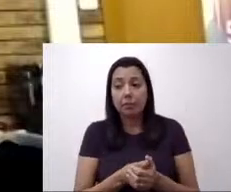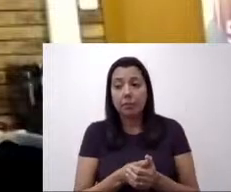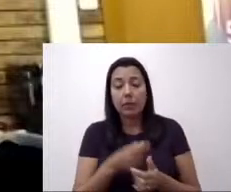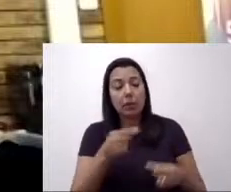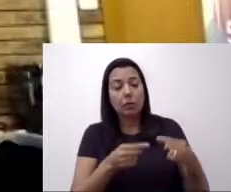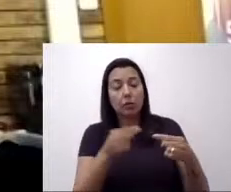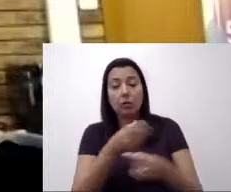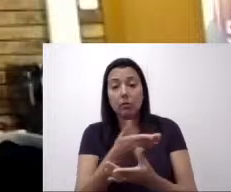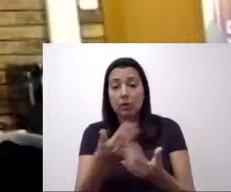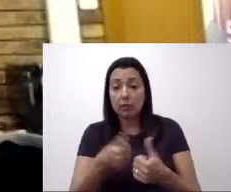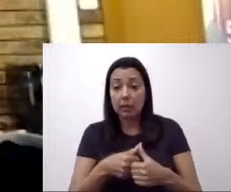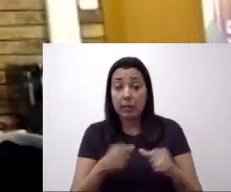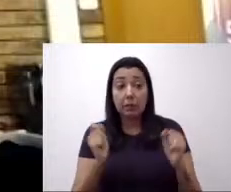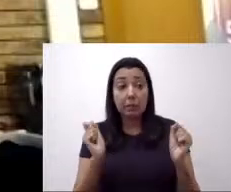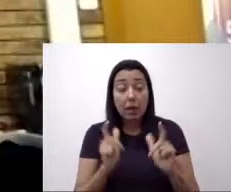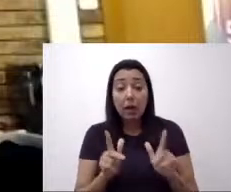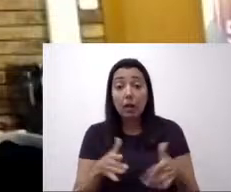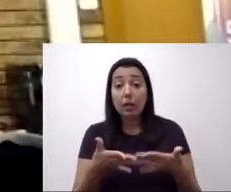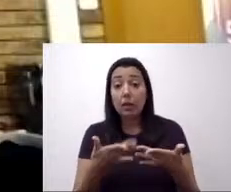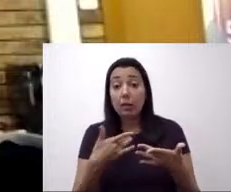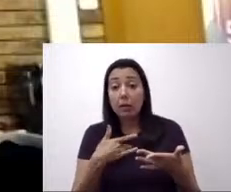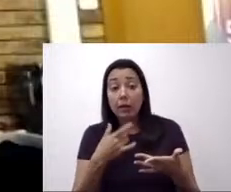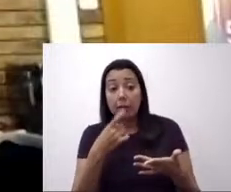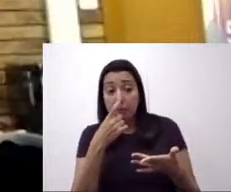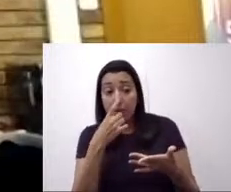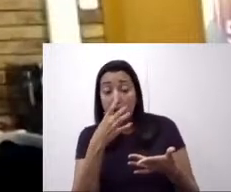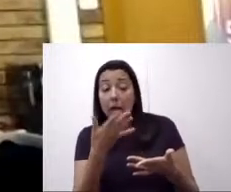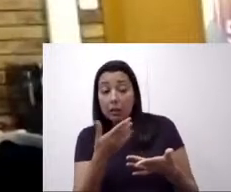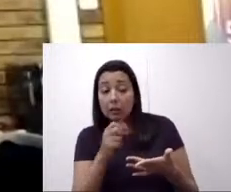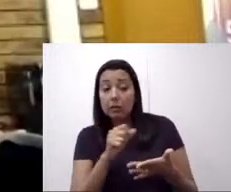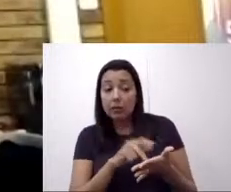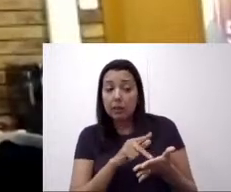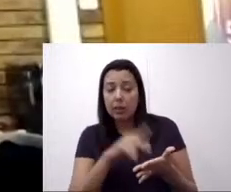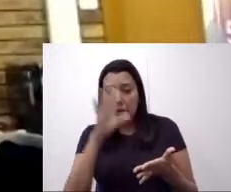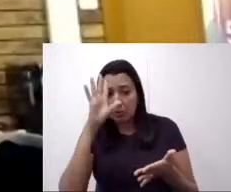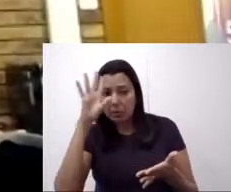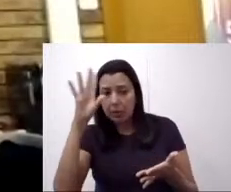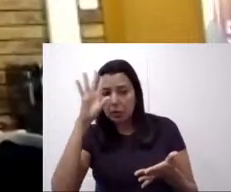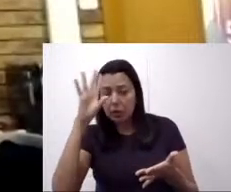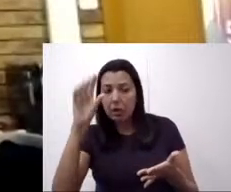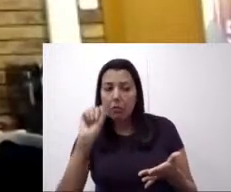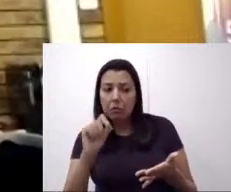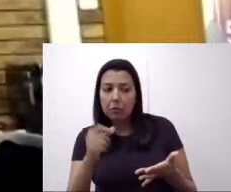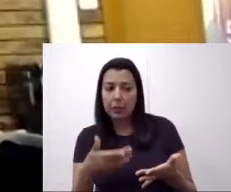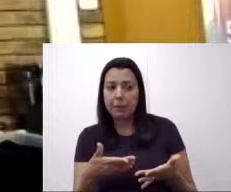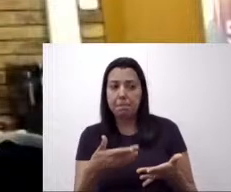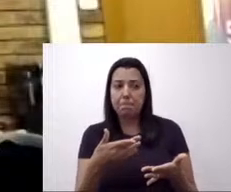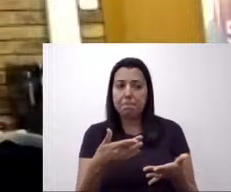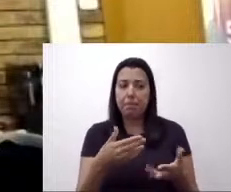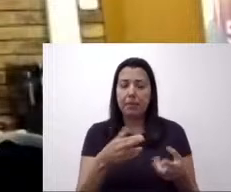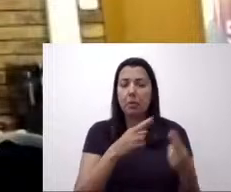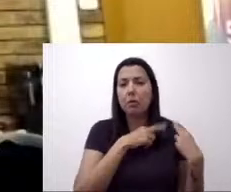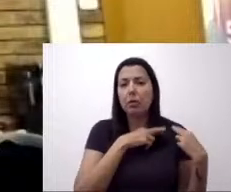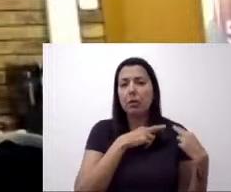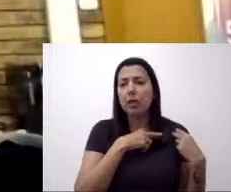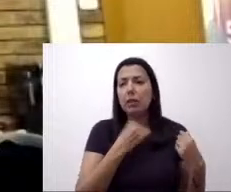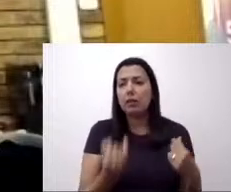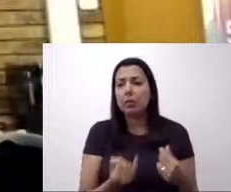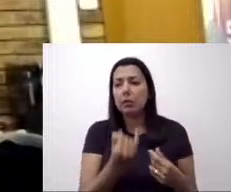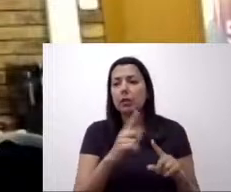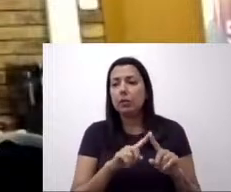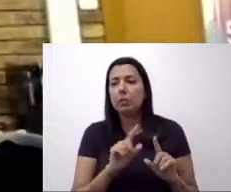of time I was surprised. For example, we imagine that Total plays an important role, but it's underestimate